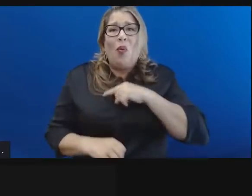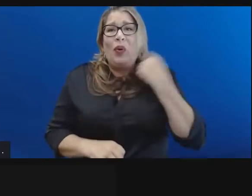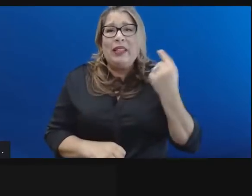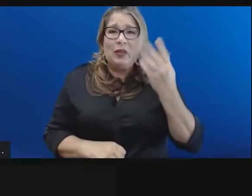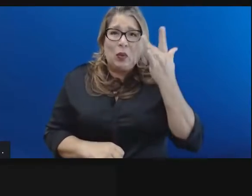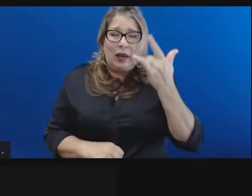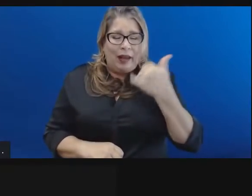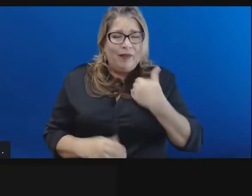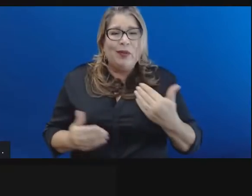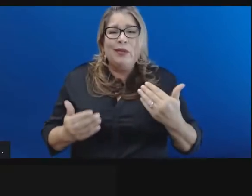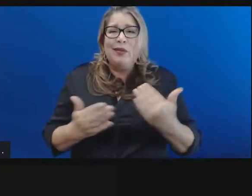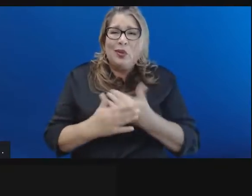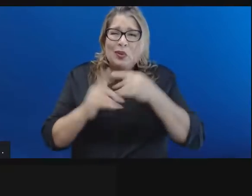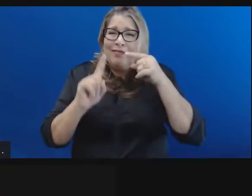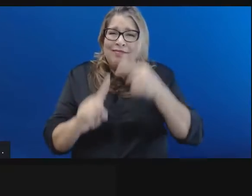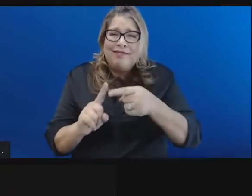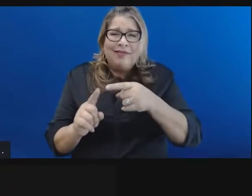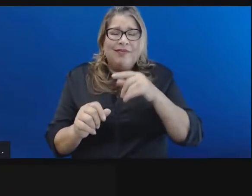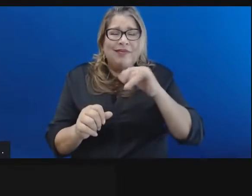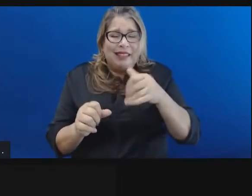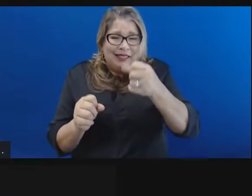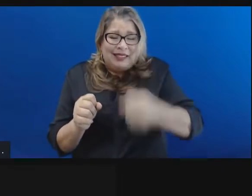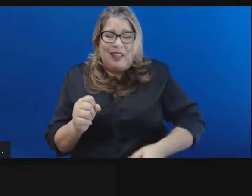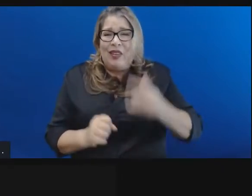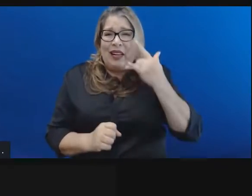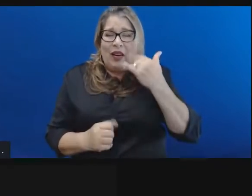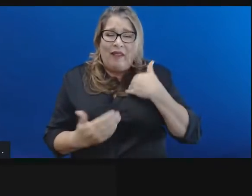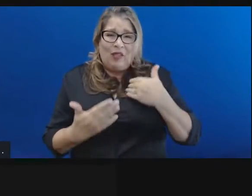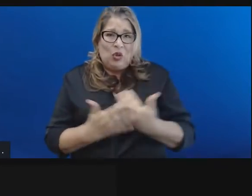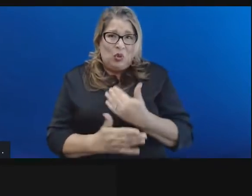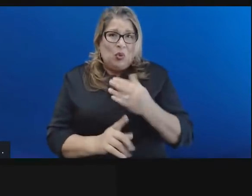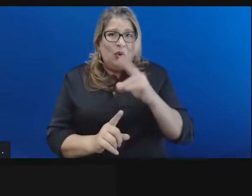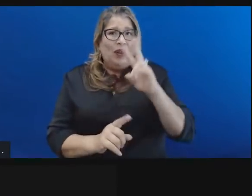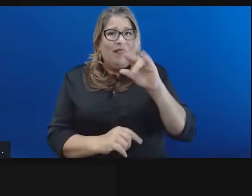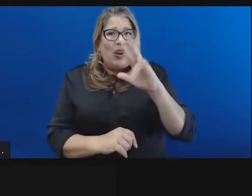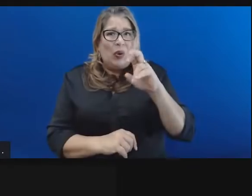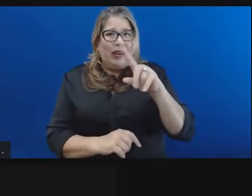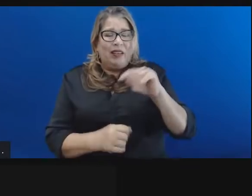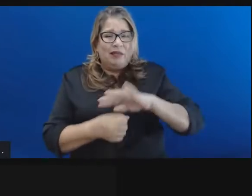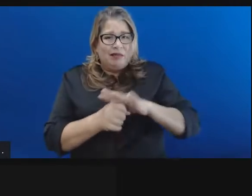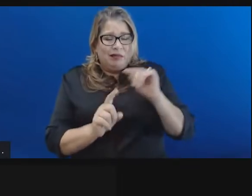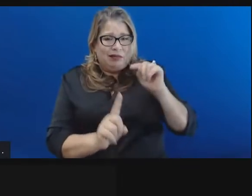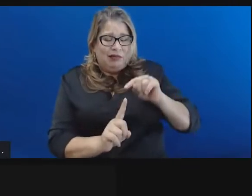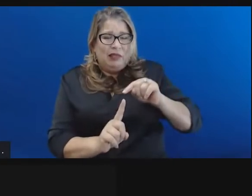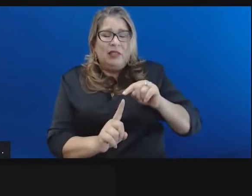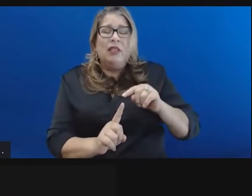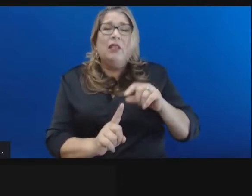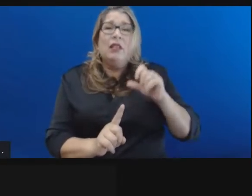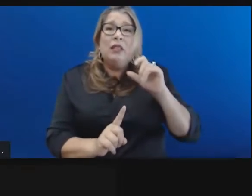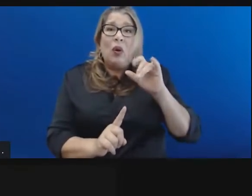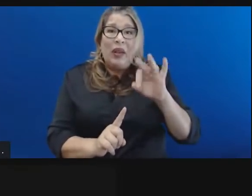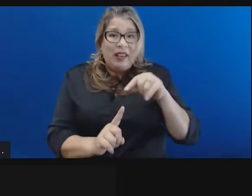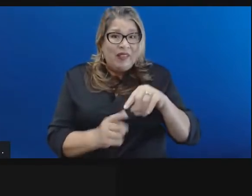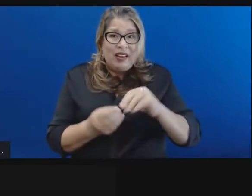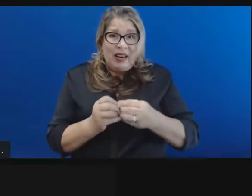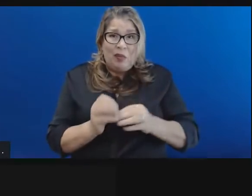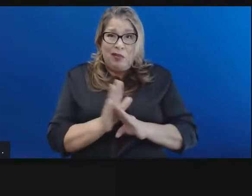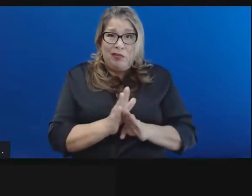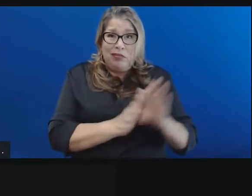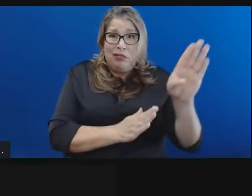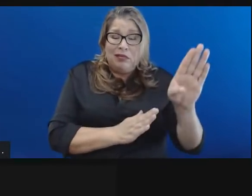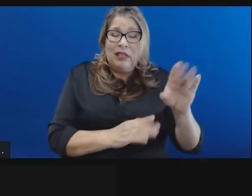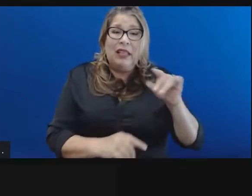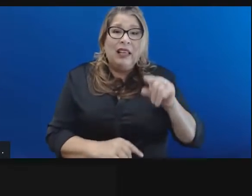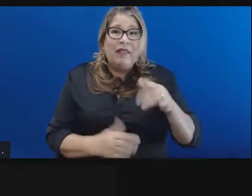in California, particularly Southern California, absolutely we're worried that if it takes off, if it does become